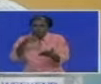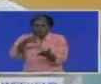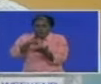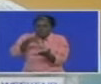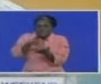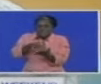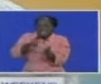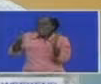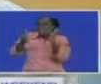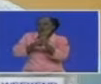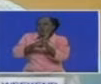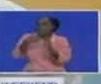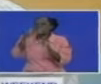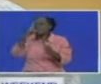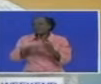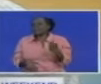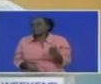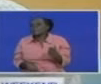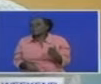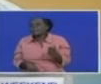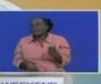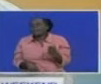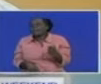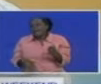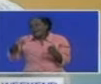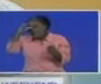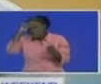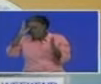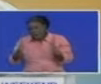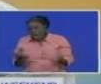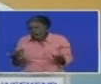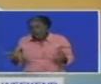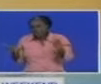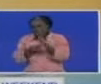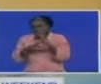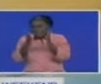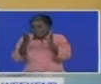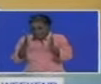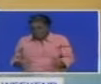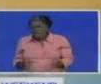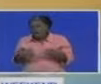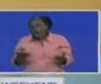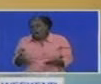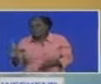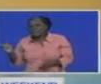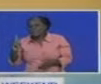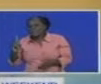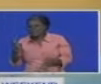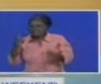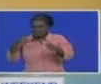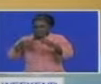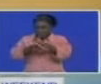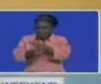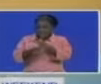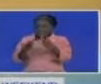does the law say? Mm-hmm. Can a deputy, can a governor, can even the president himself come into where people